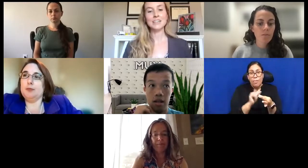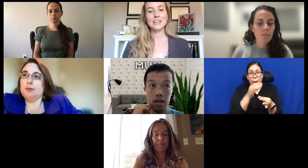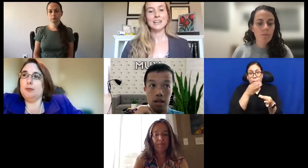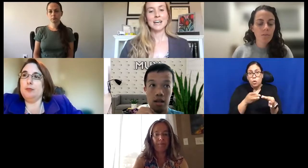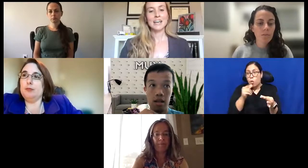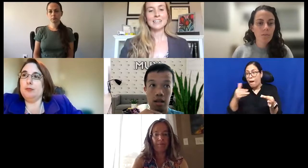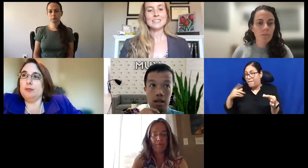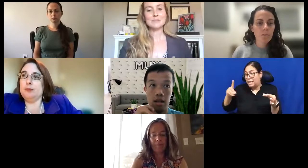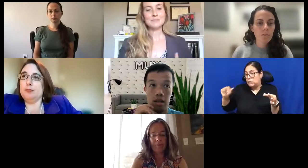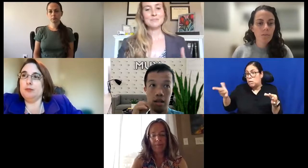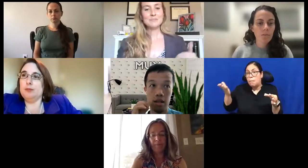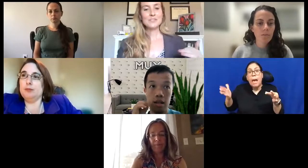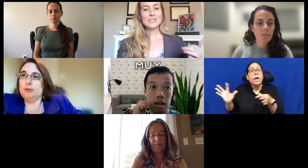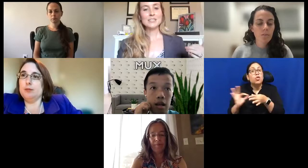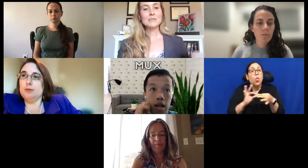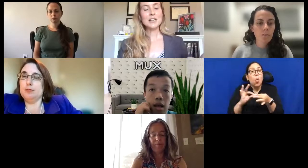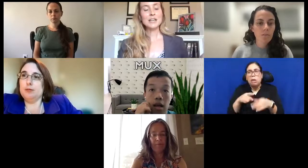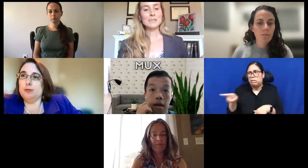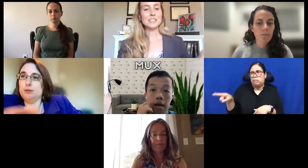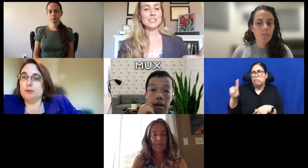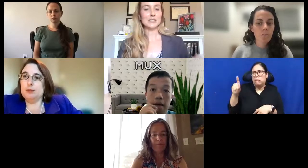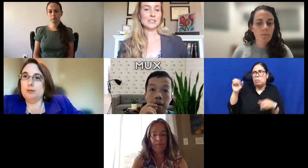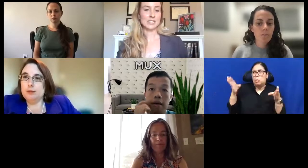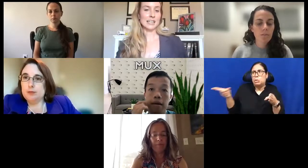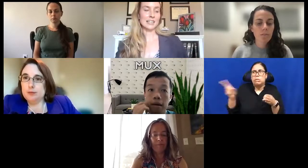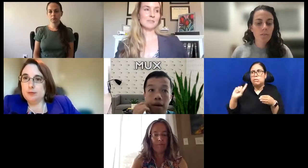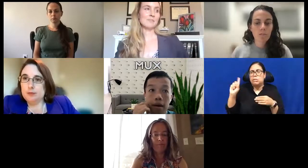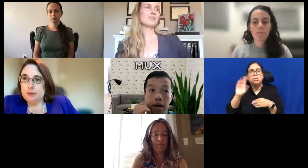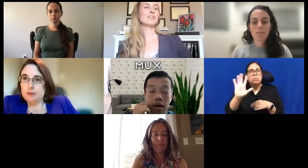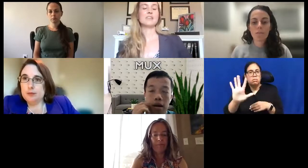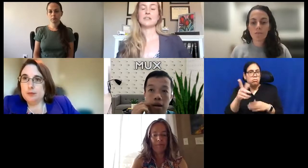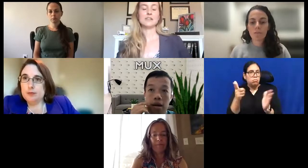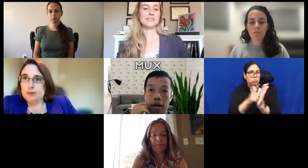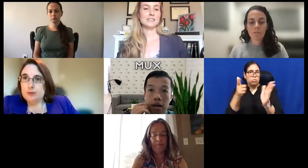people. And sometimes this looks like